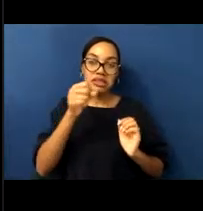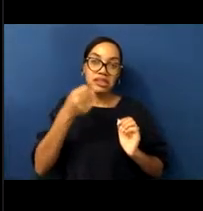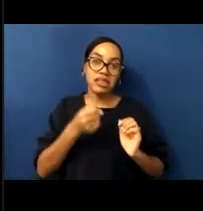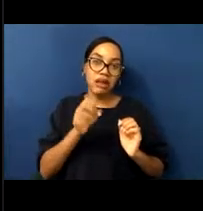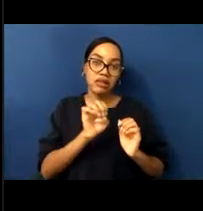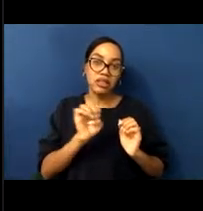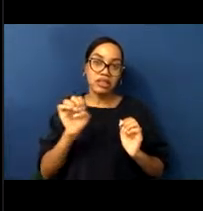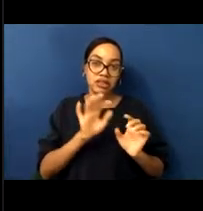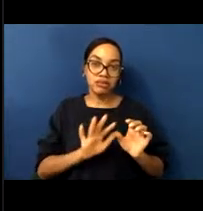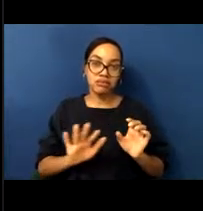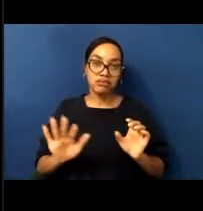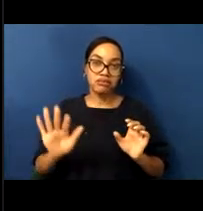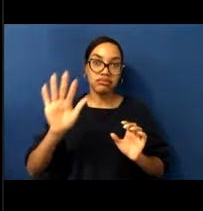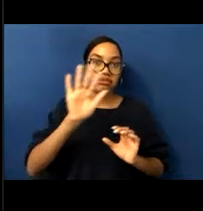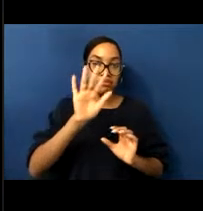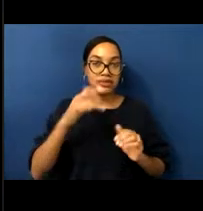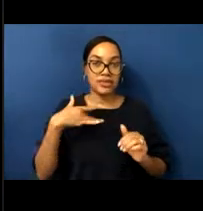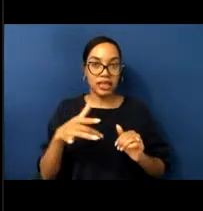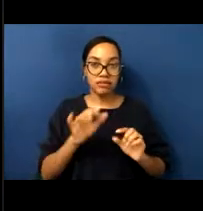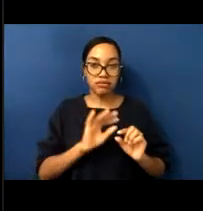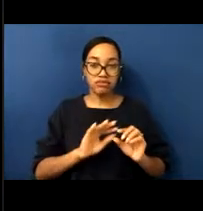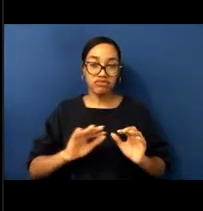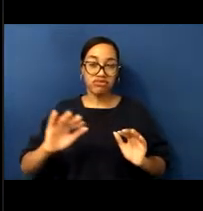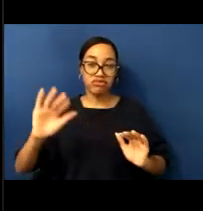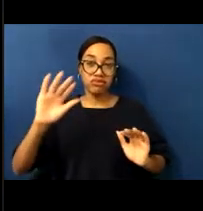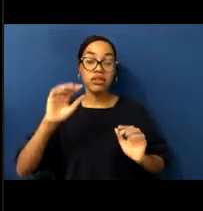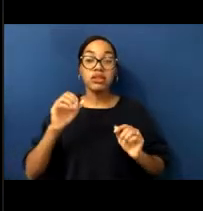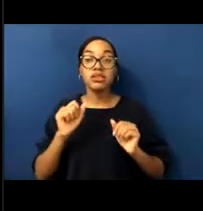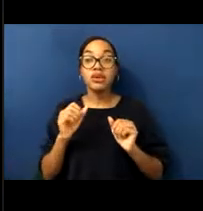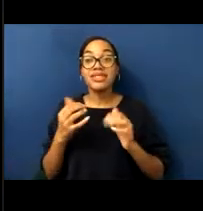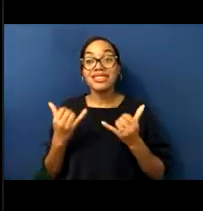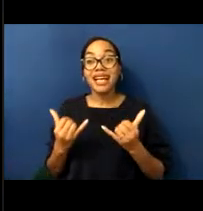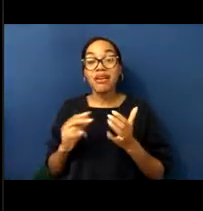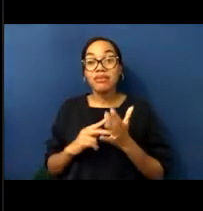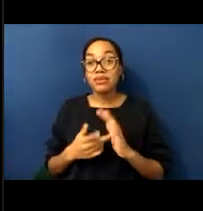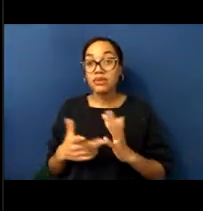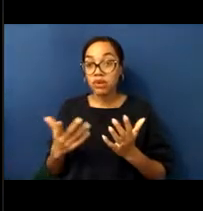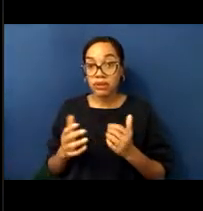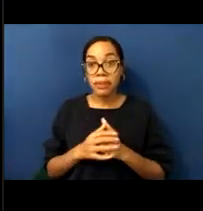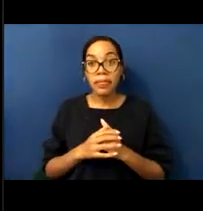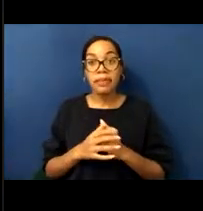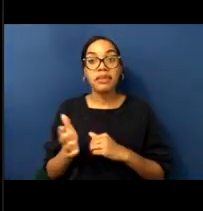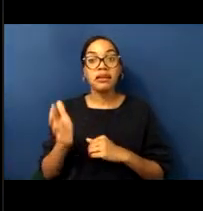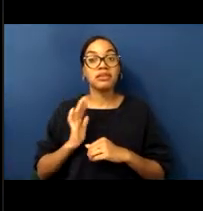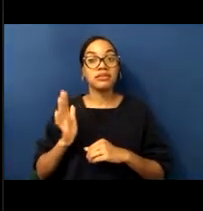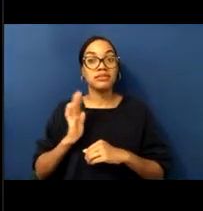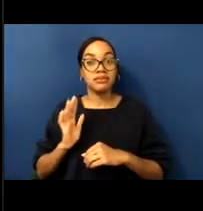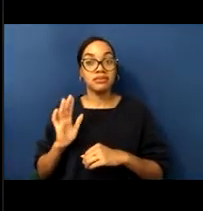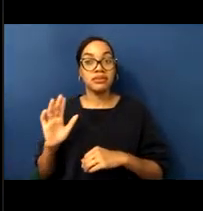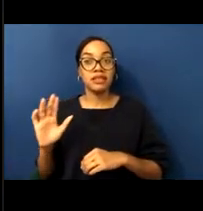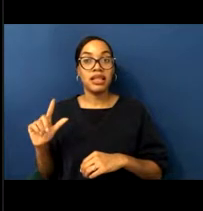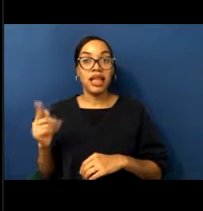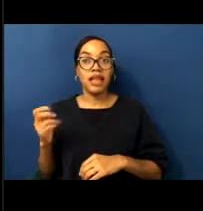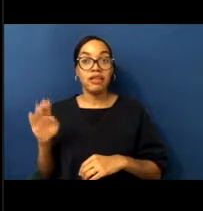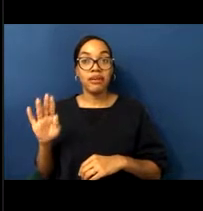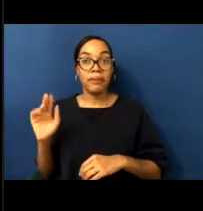does that mean for climate change? So it could mean that leatherback turtles, which are typically a warmer area or tropical nester, may